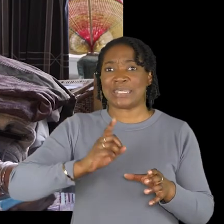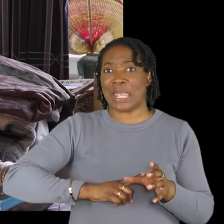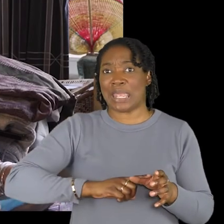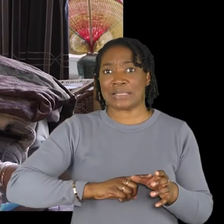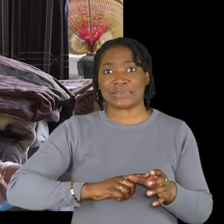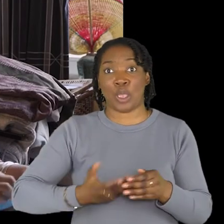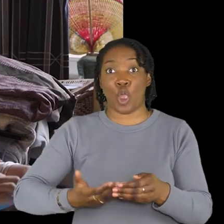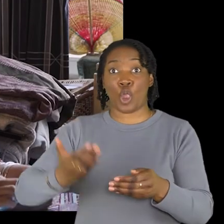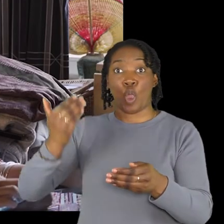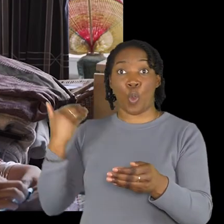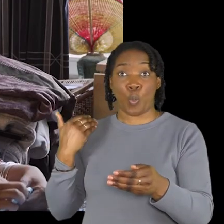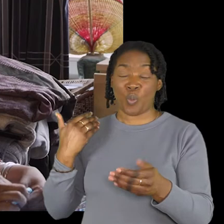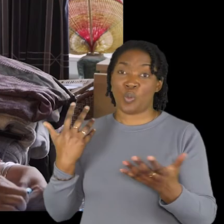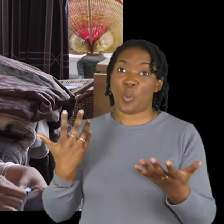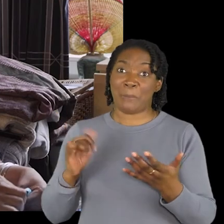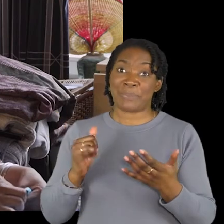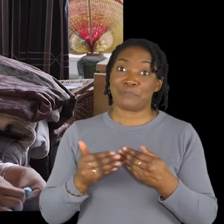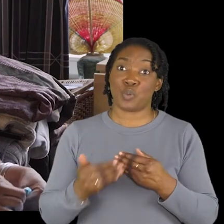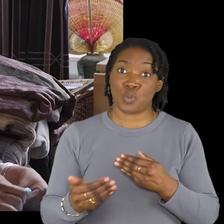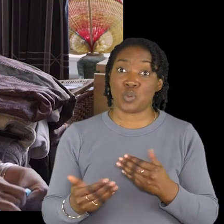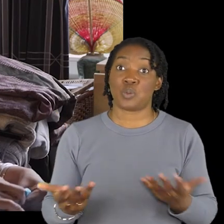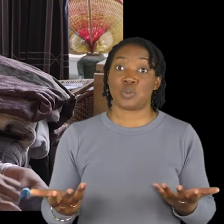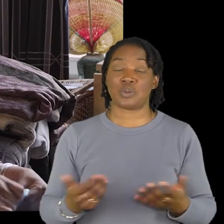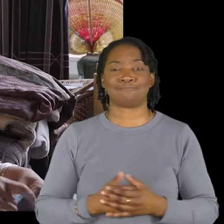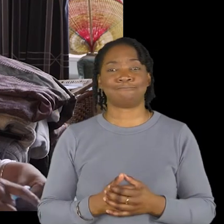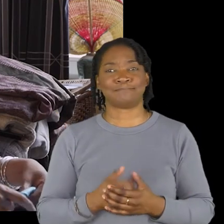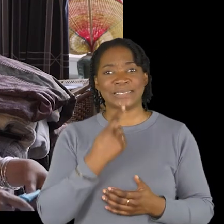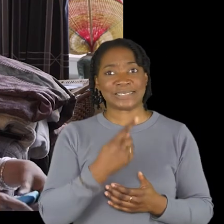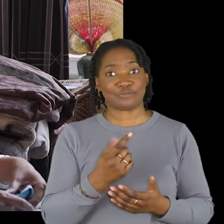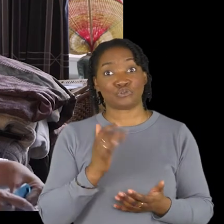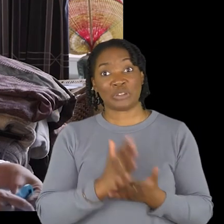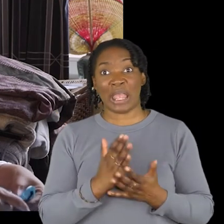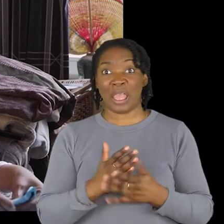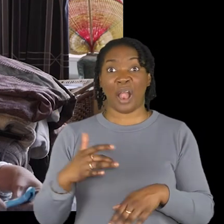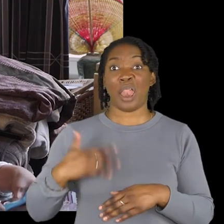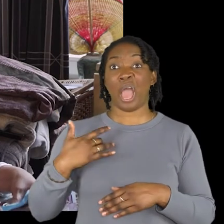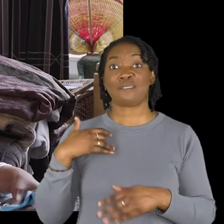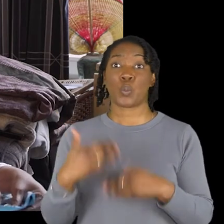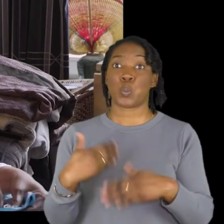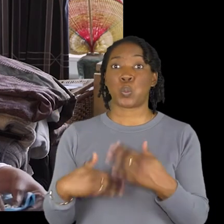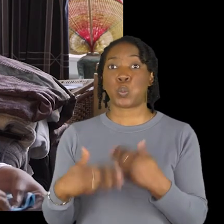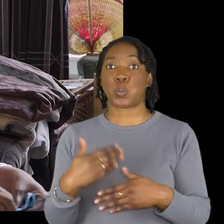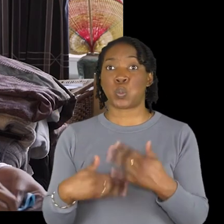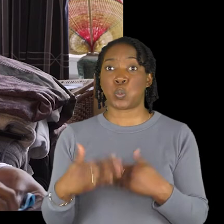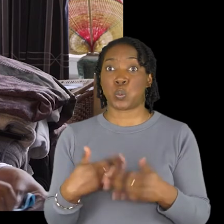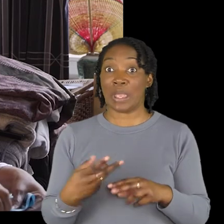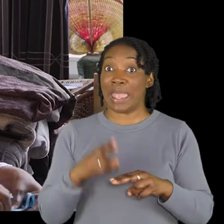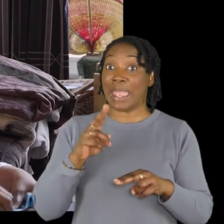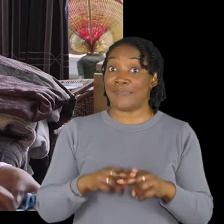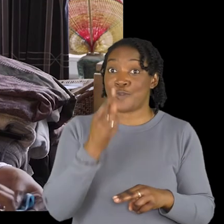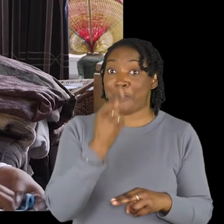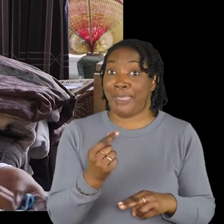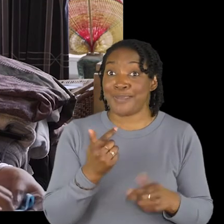years ago or more. And as I said, you know, you get on with your life if you